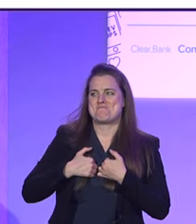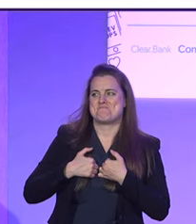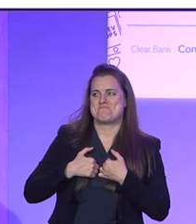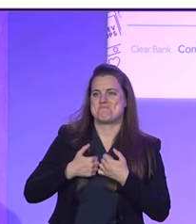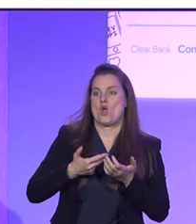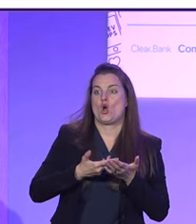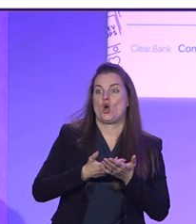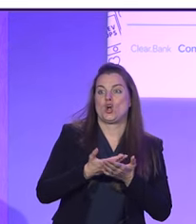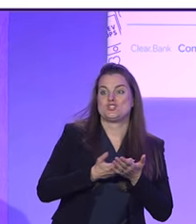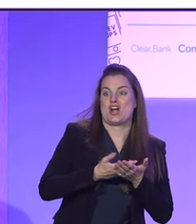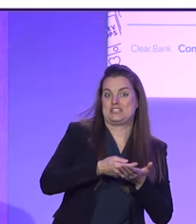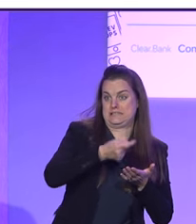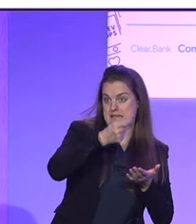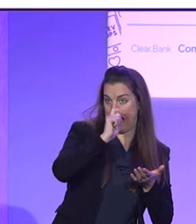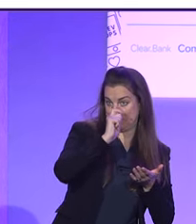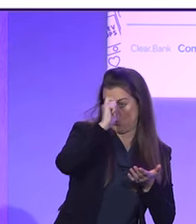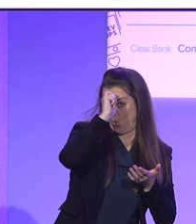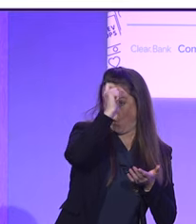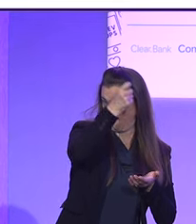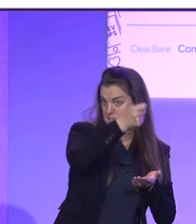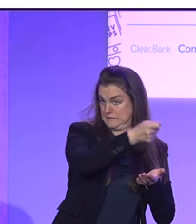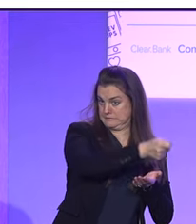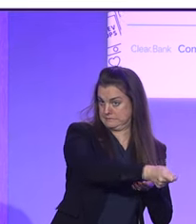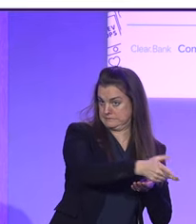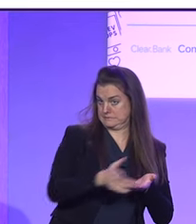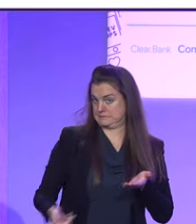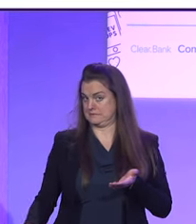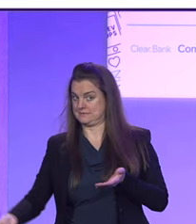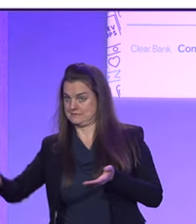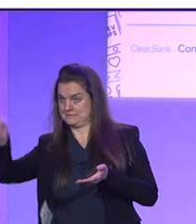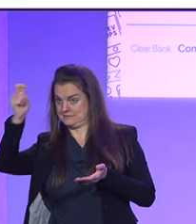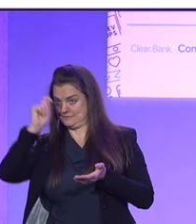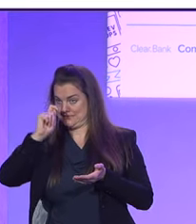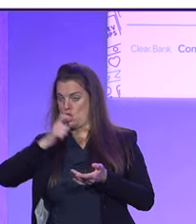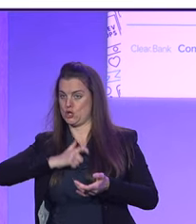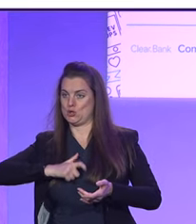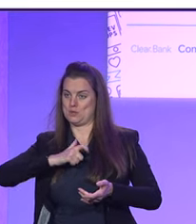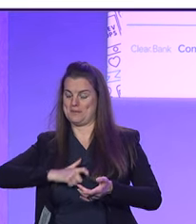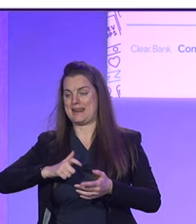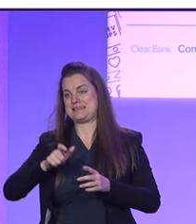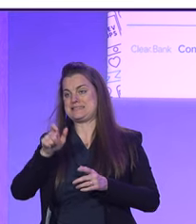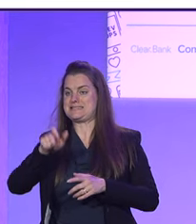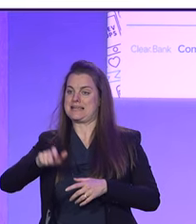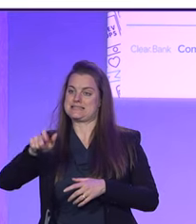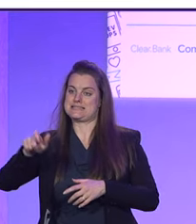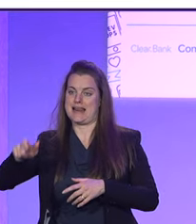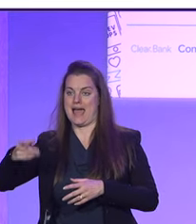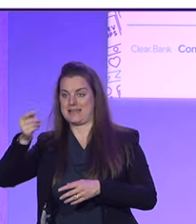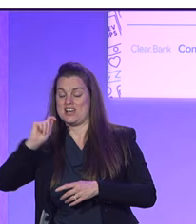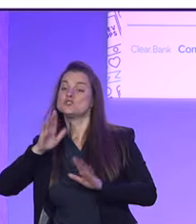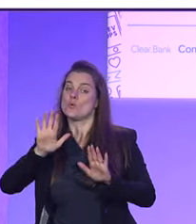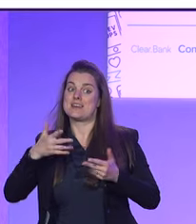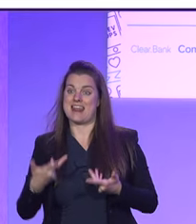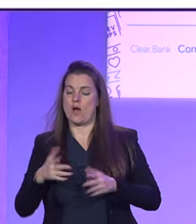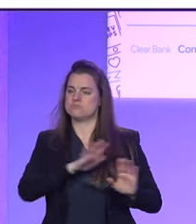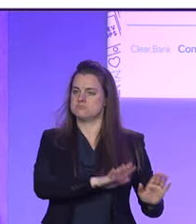hat off, and then I put on my citizen hat. So here I'm giving you opinions, which are my opinions. So they're